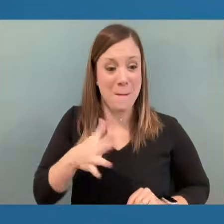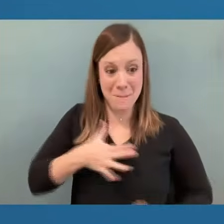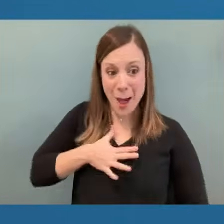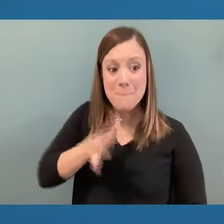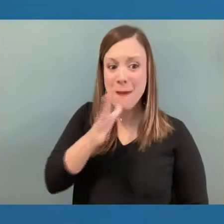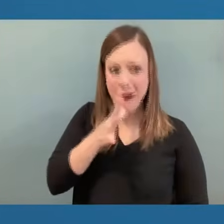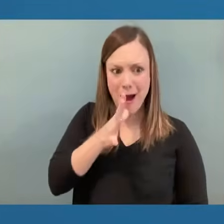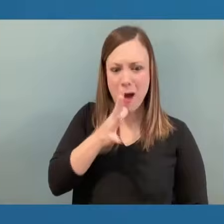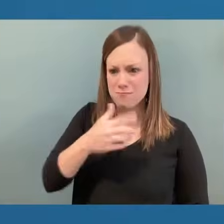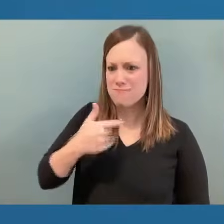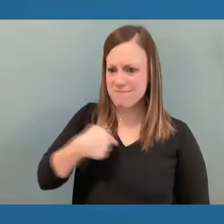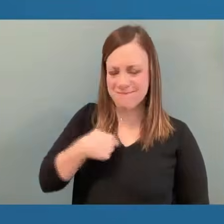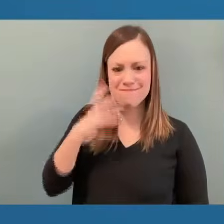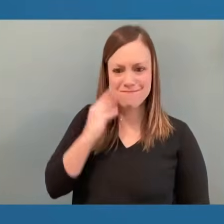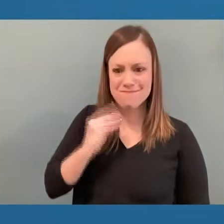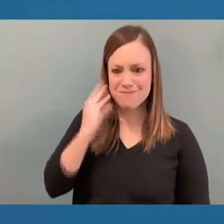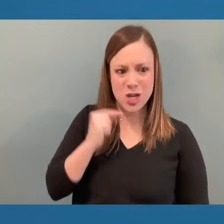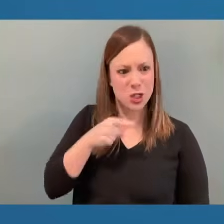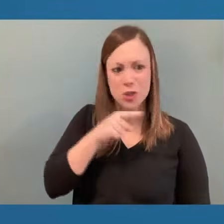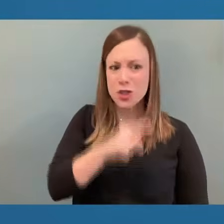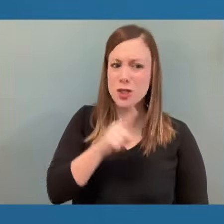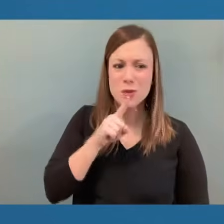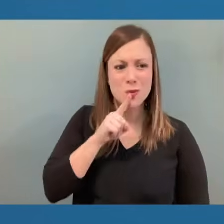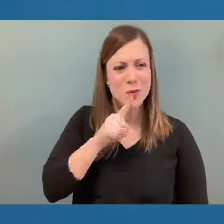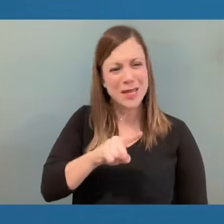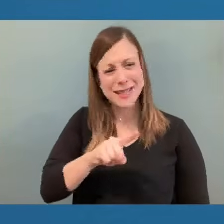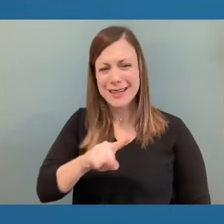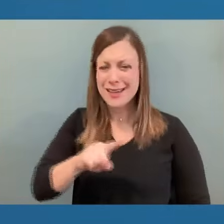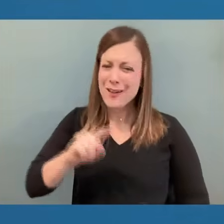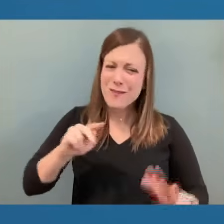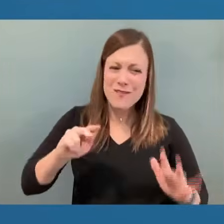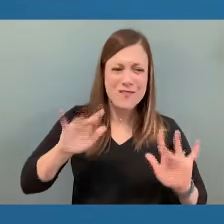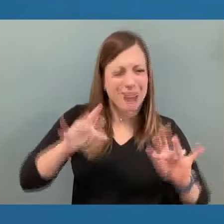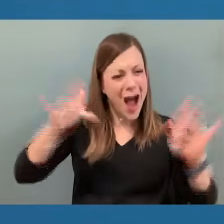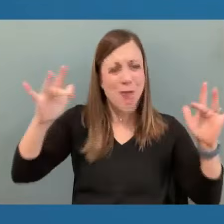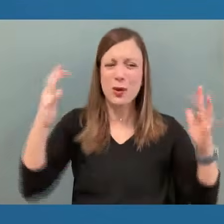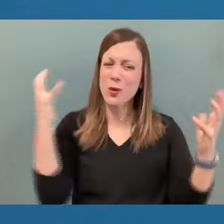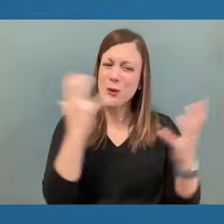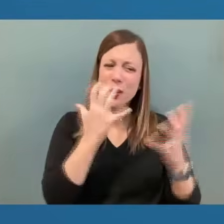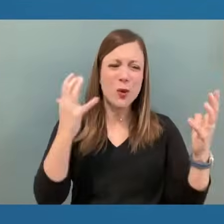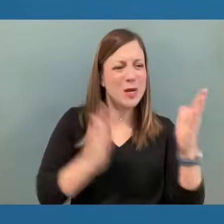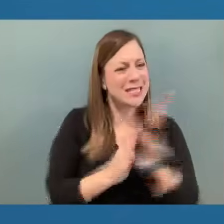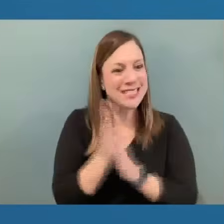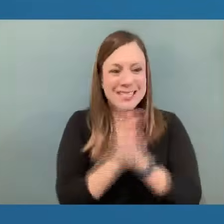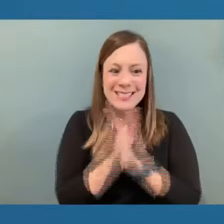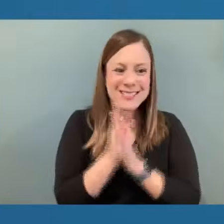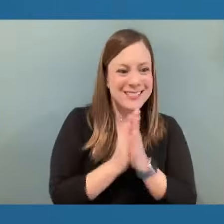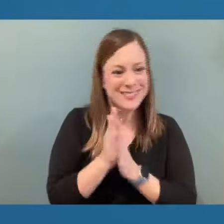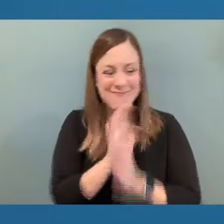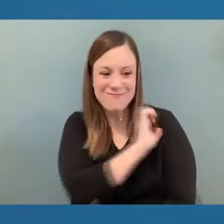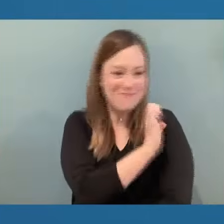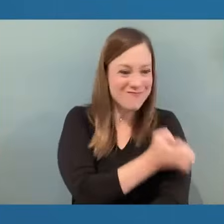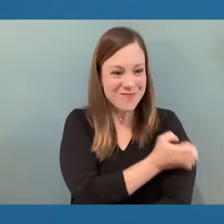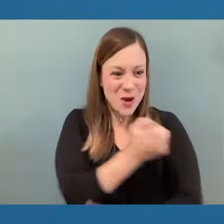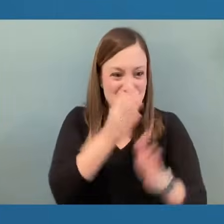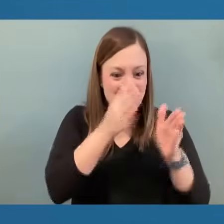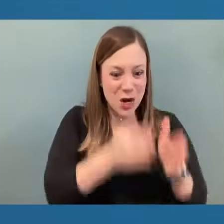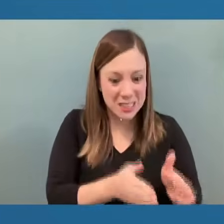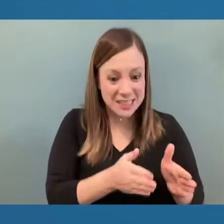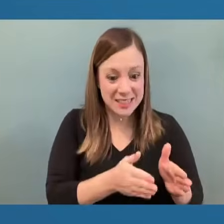who gave her life to others. When she was 70 years old, she started a home for victims of domestic violence because